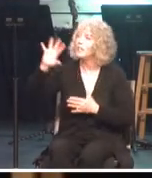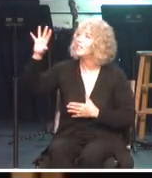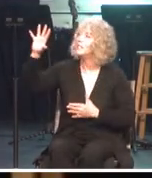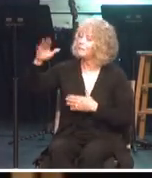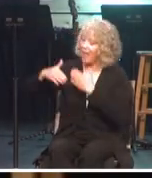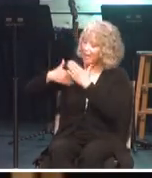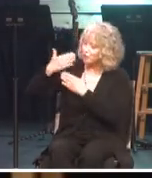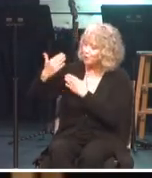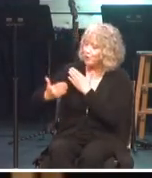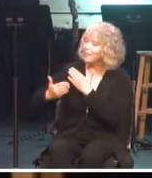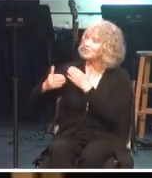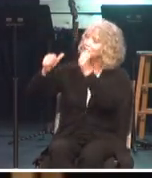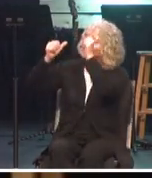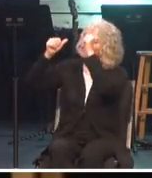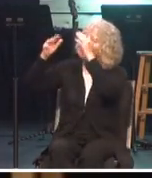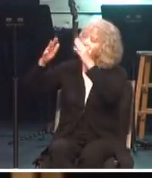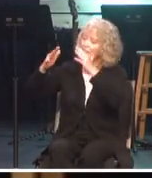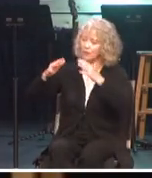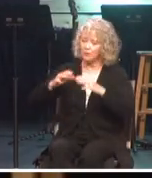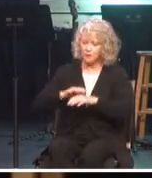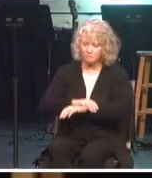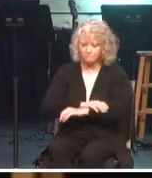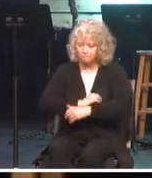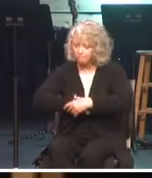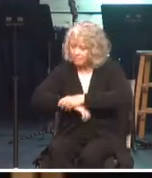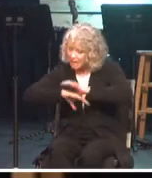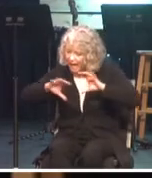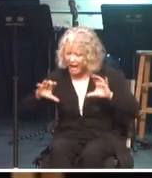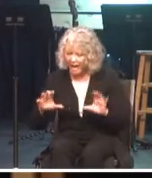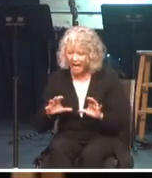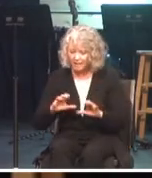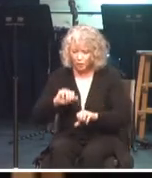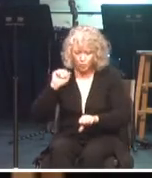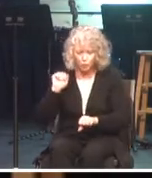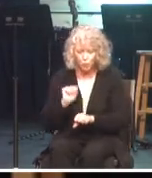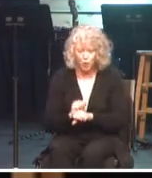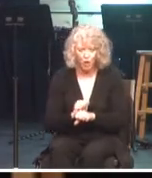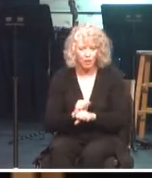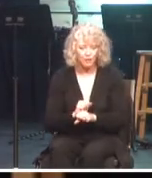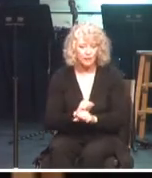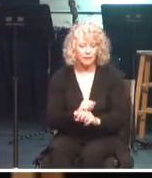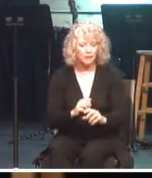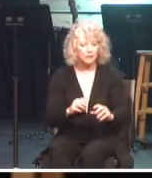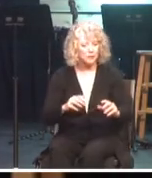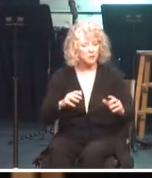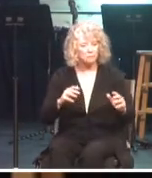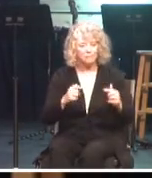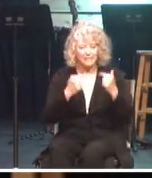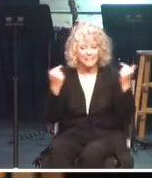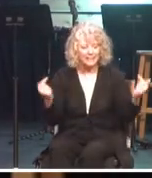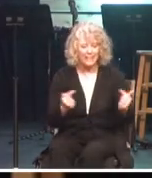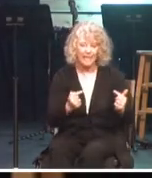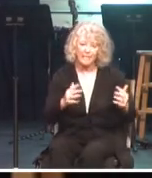to act, to work, to shatter the will's slavery to sin,